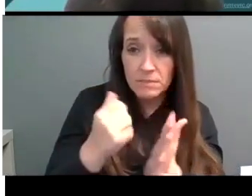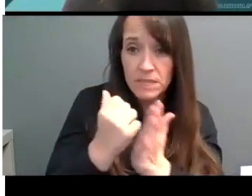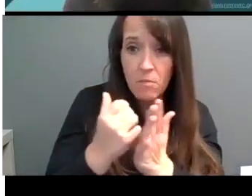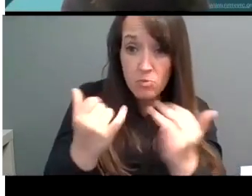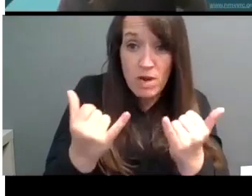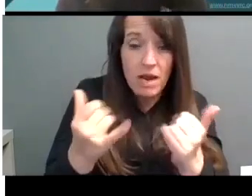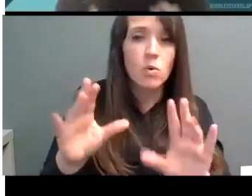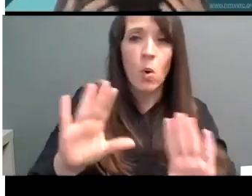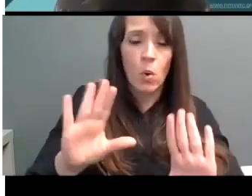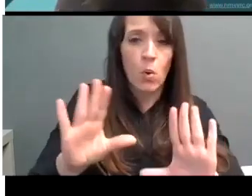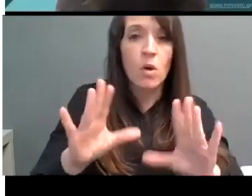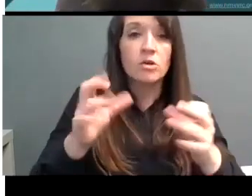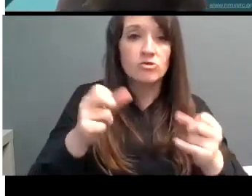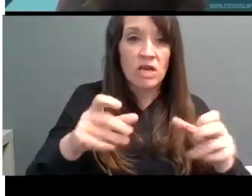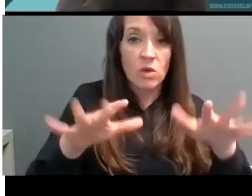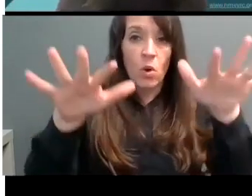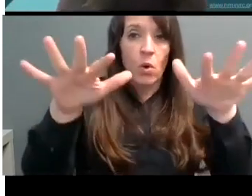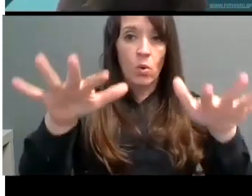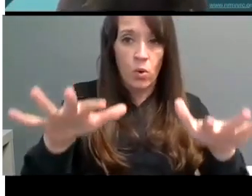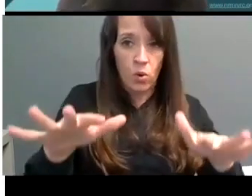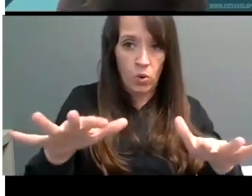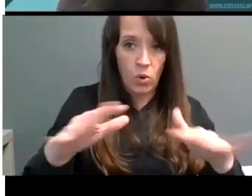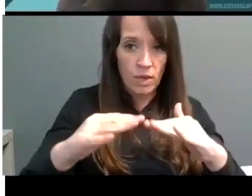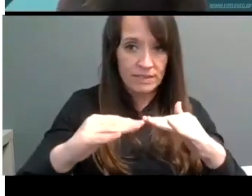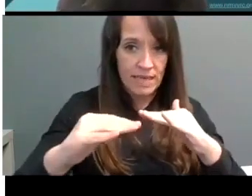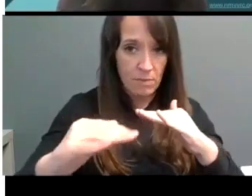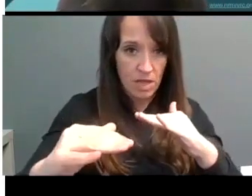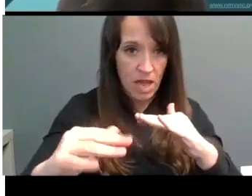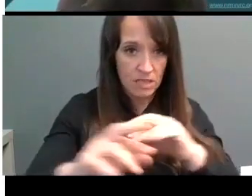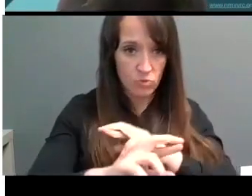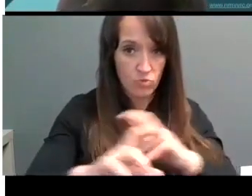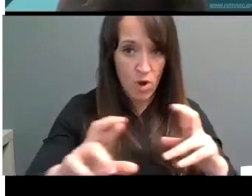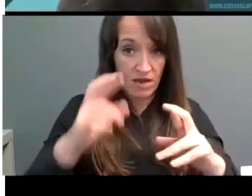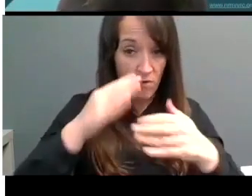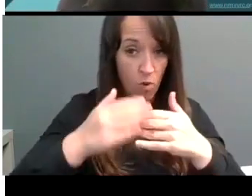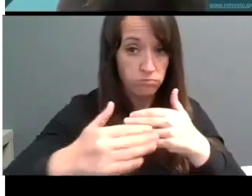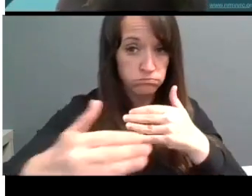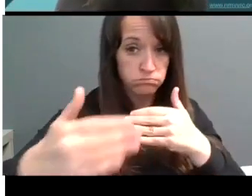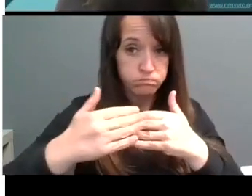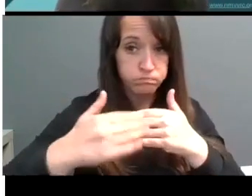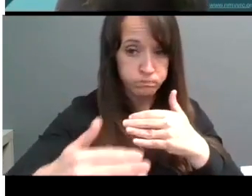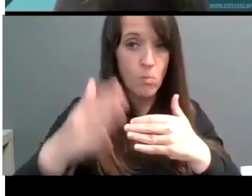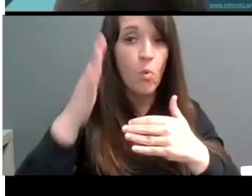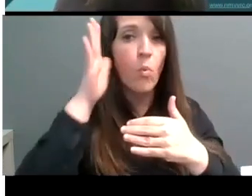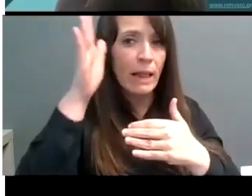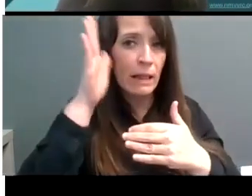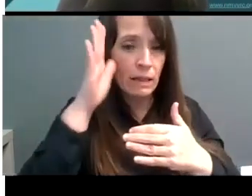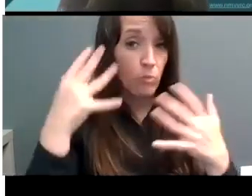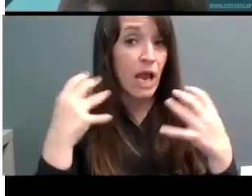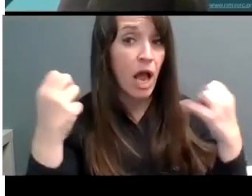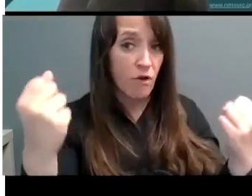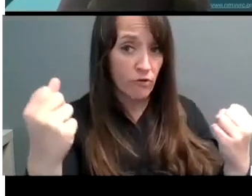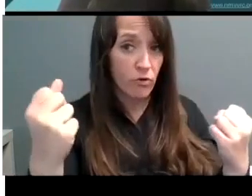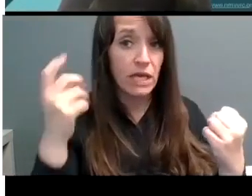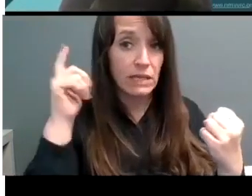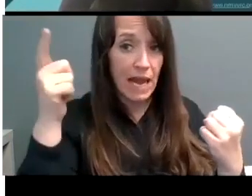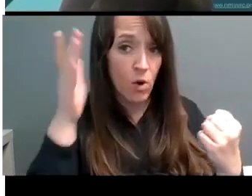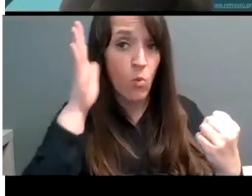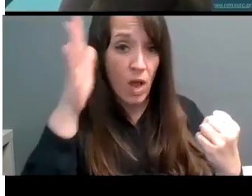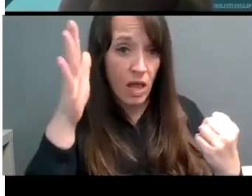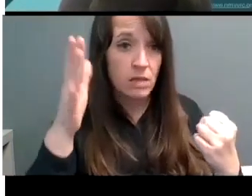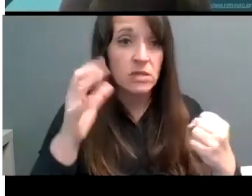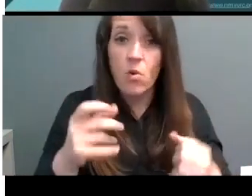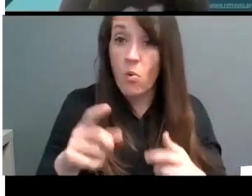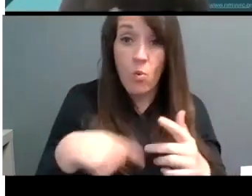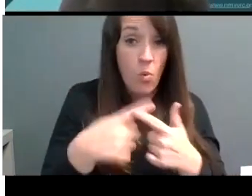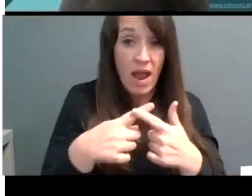that functioning and be able to set the stage up for healing and recovery moving on. So it's best delivered in the first 24 to